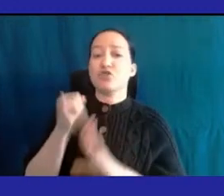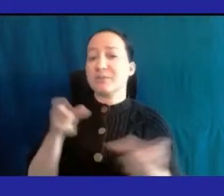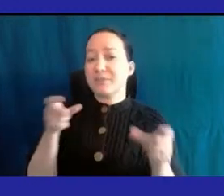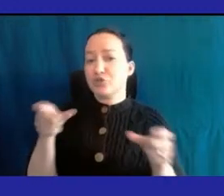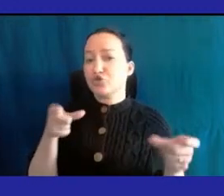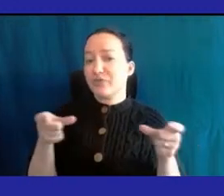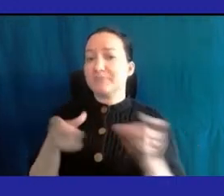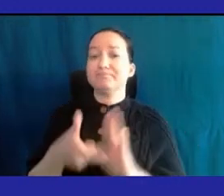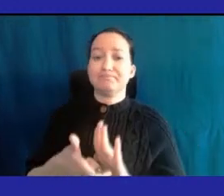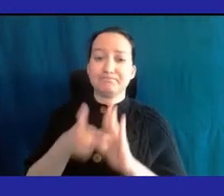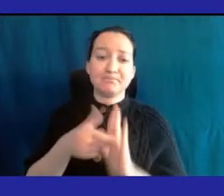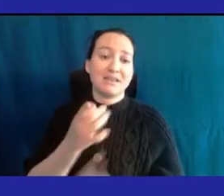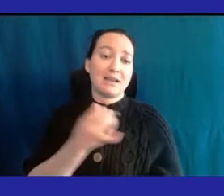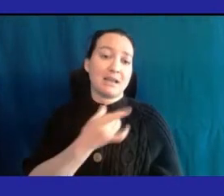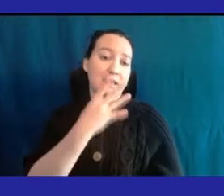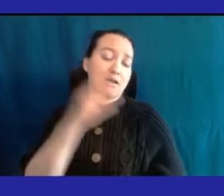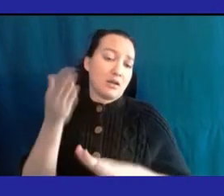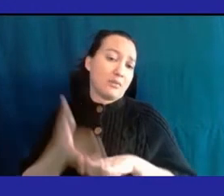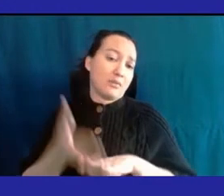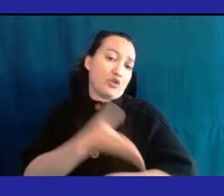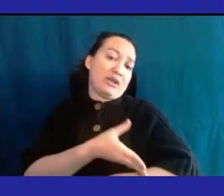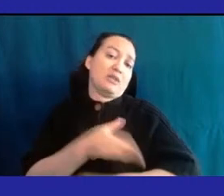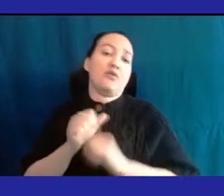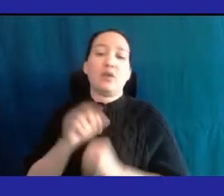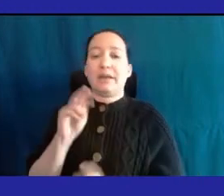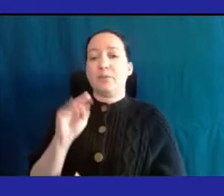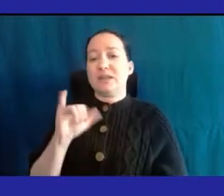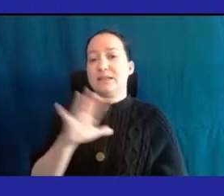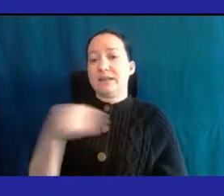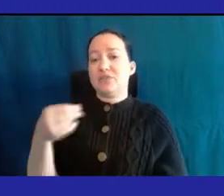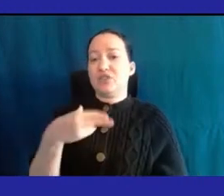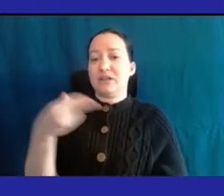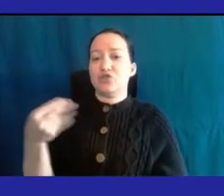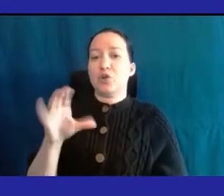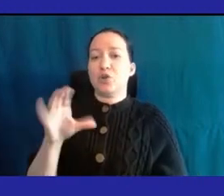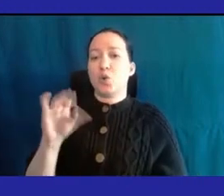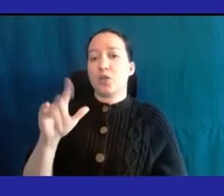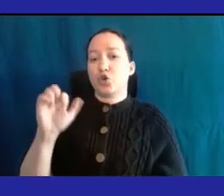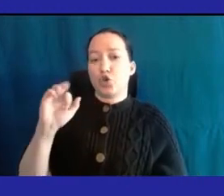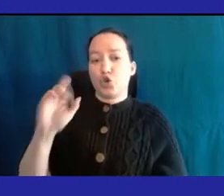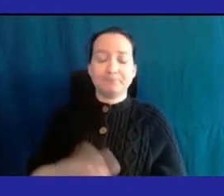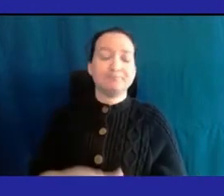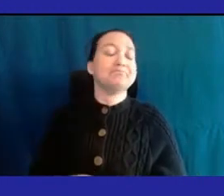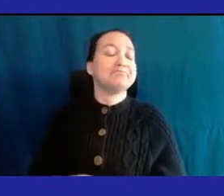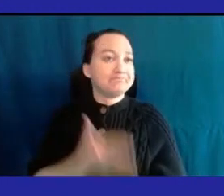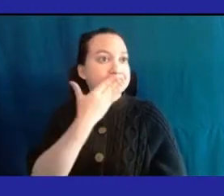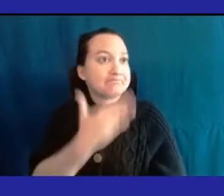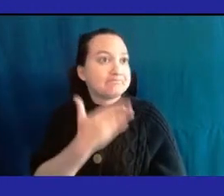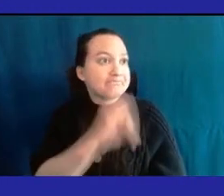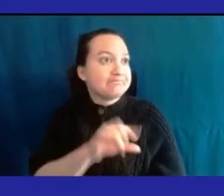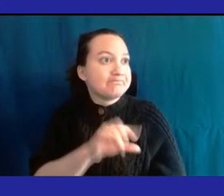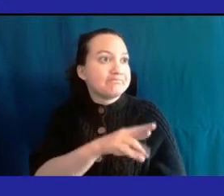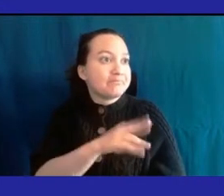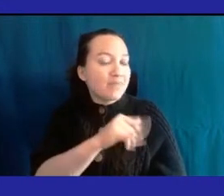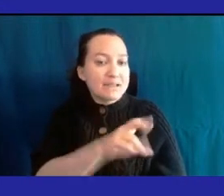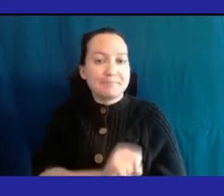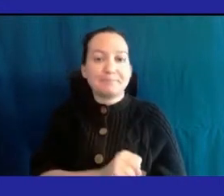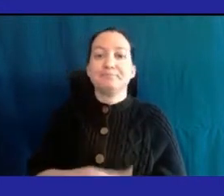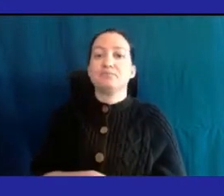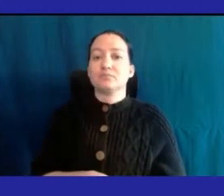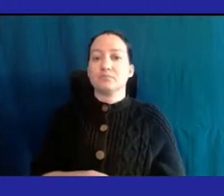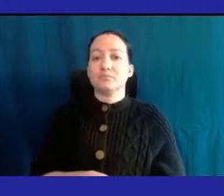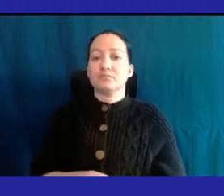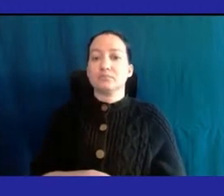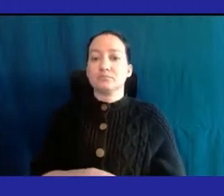necessary for lighting upgrades at New York City Health and Hospitals Kohler. Thank you, Dr. Tyas. So